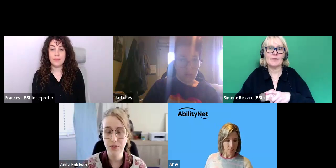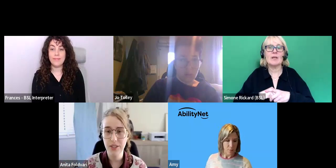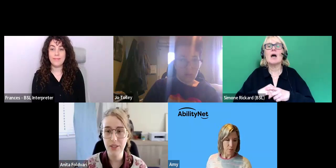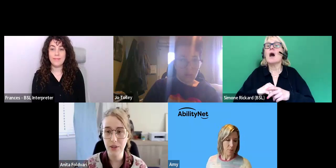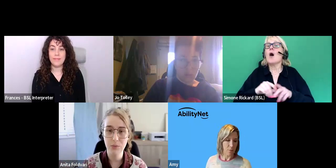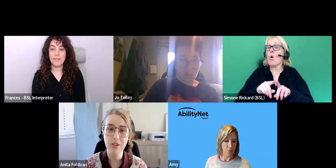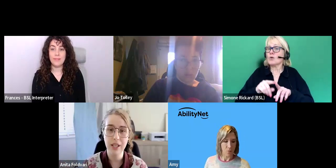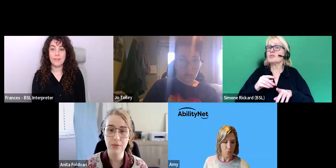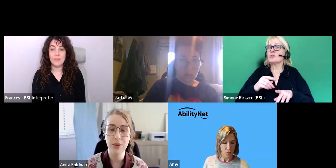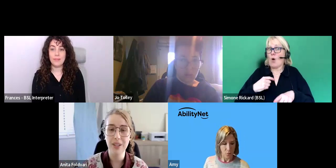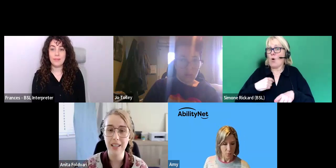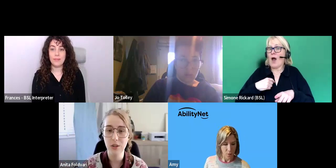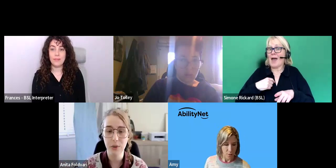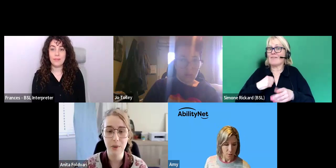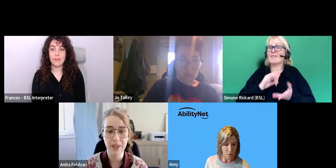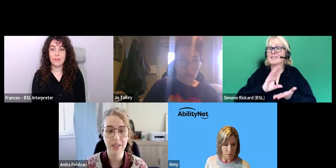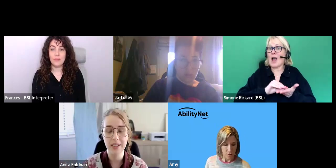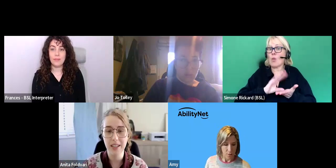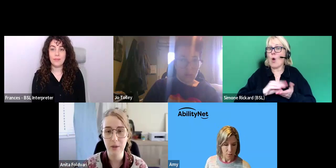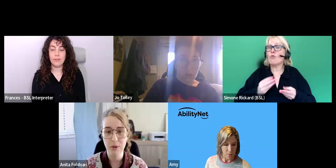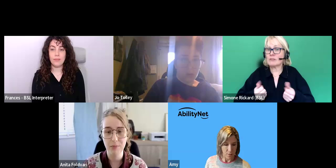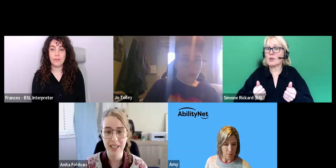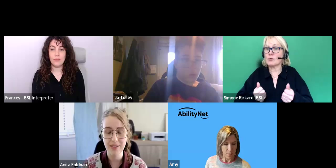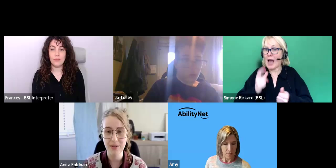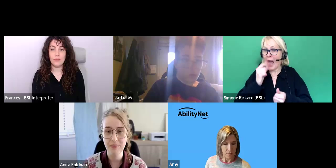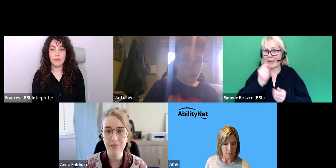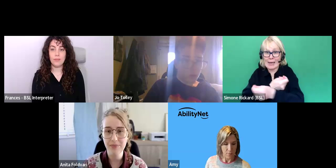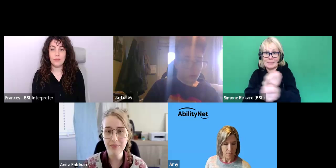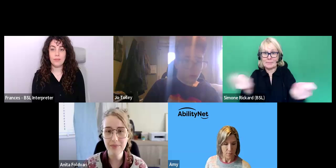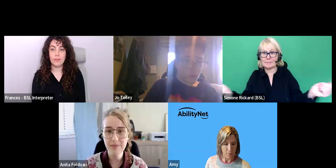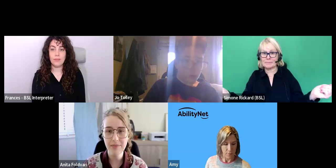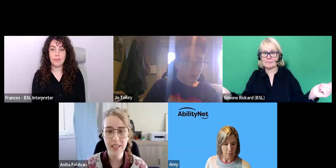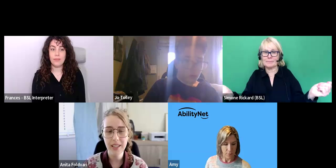downloadable resources that will be shared with you at the end of the webinar that can help you prepare too.